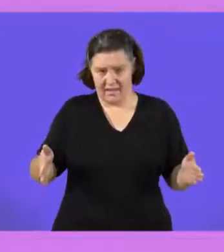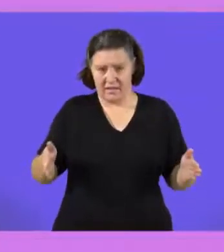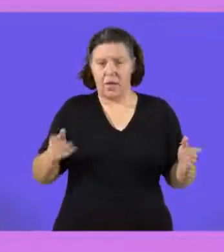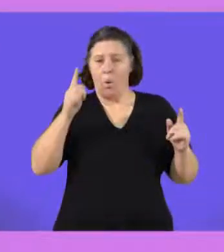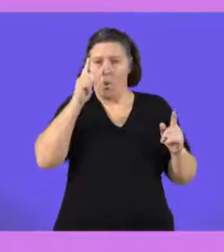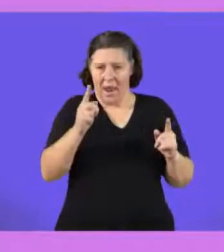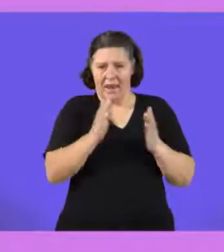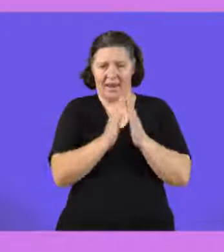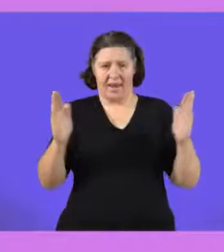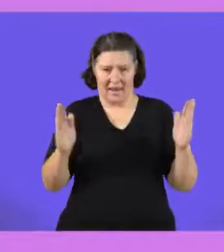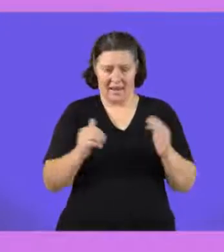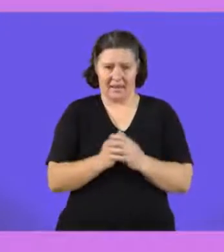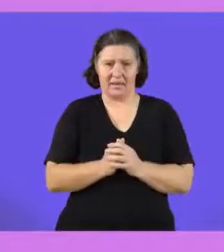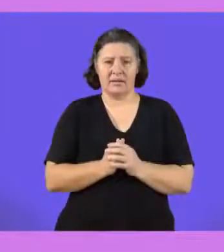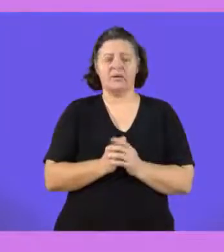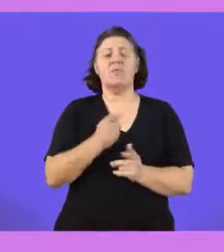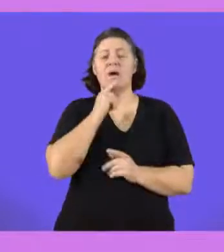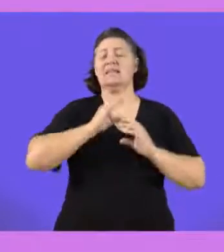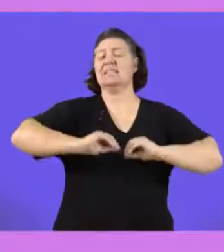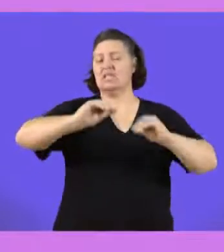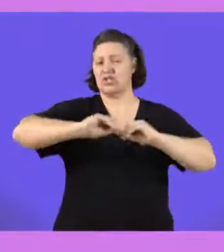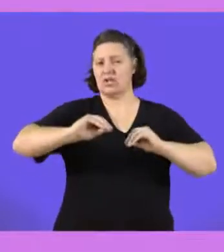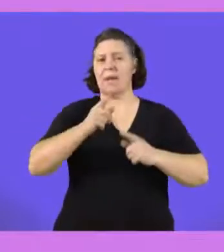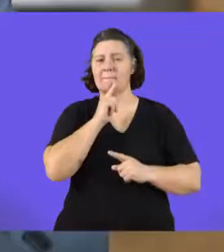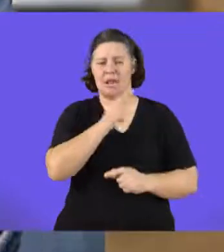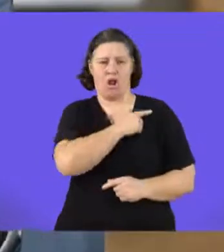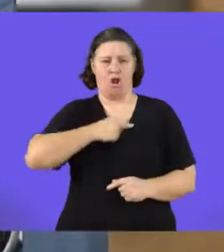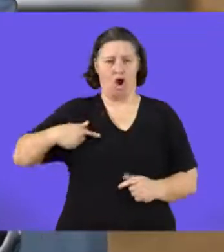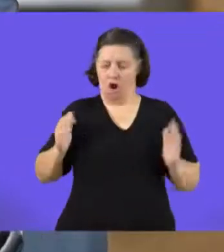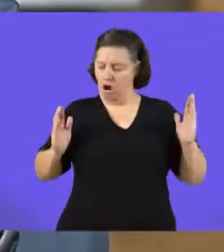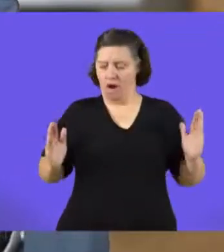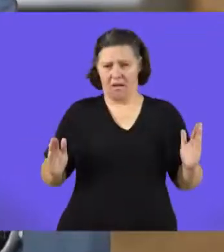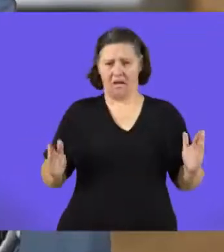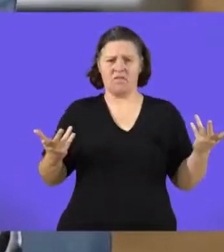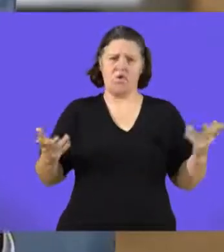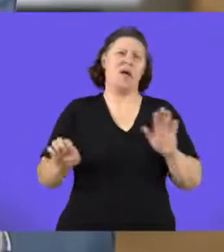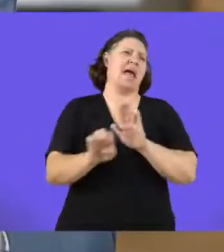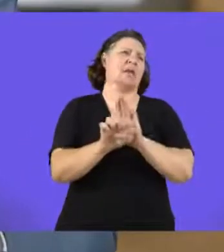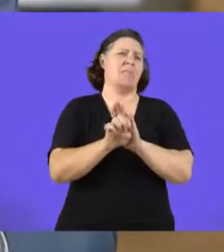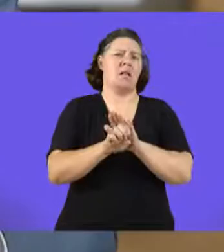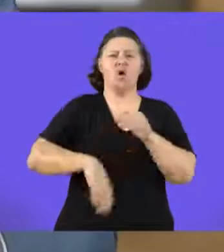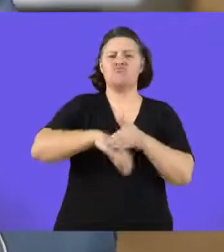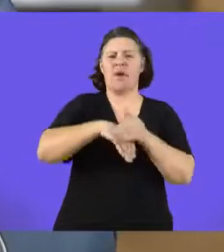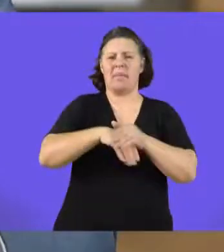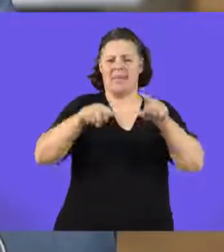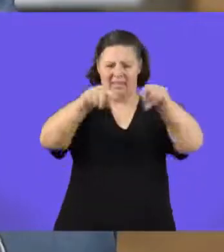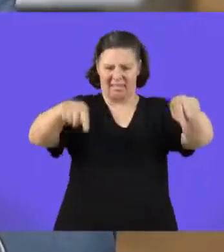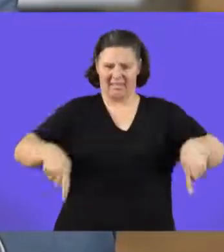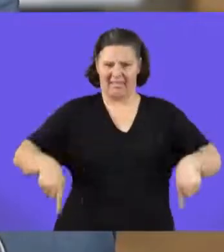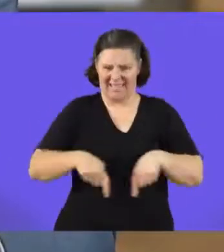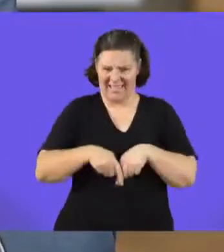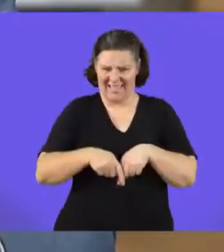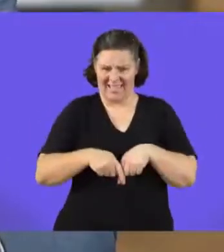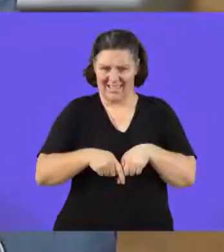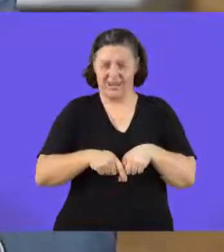to the other, right, in one dimension. Normally, when we teach, we say that's the longest dimension. For example, if you think of a